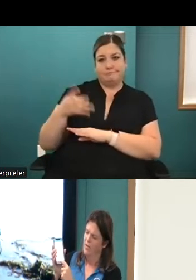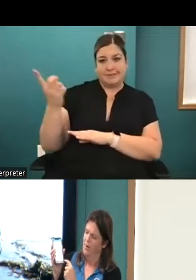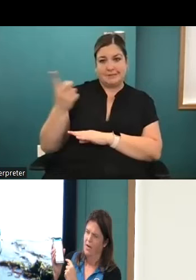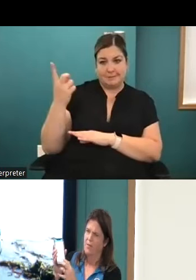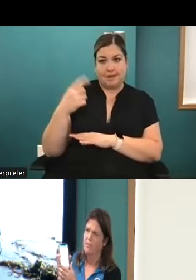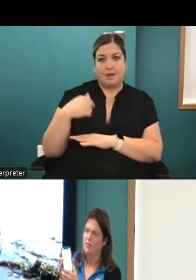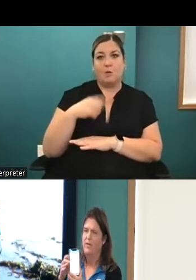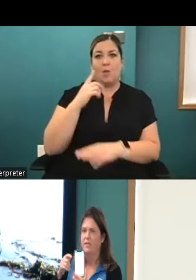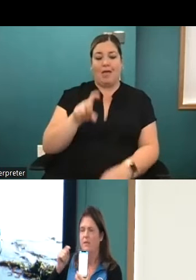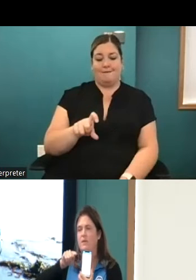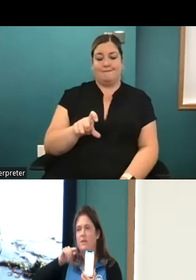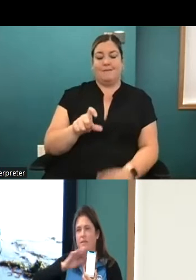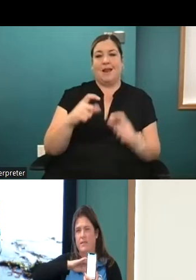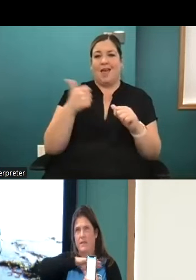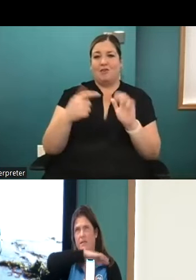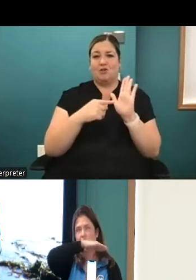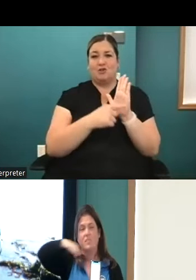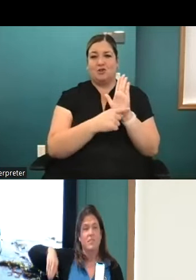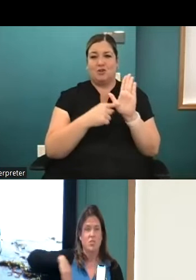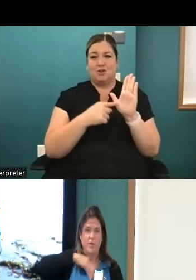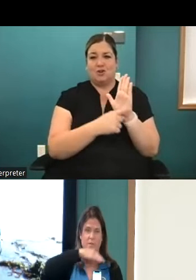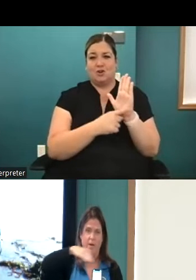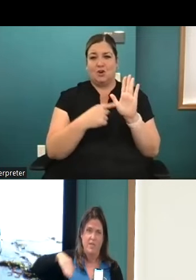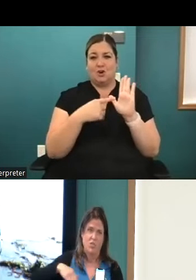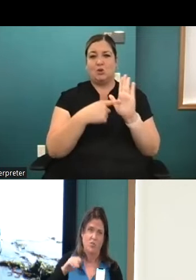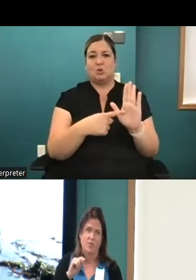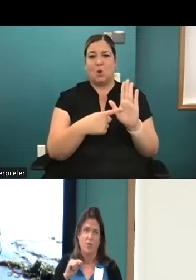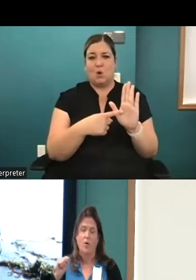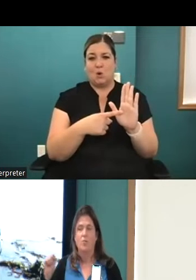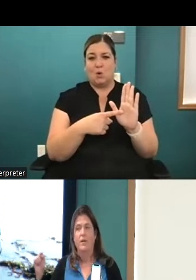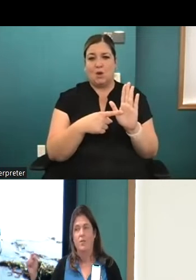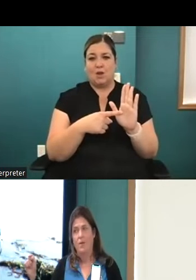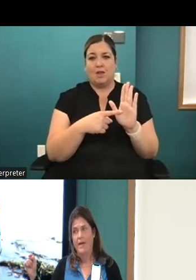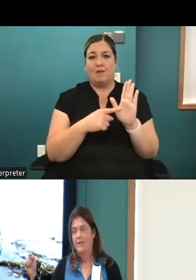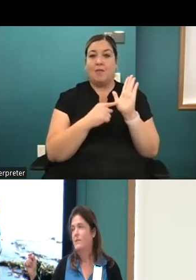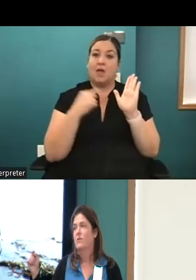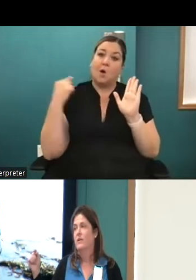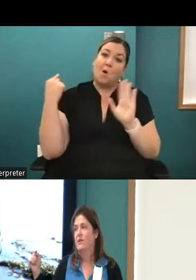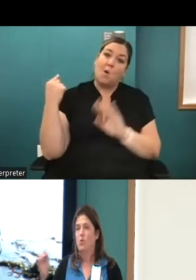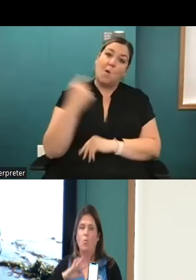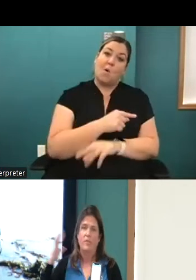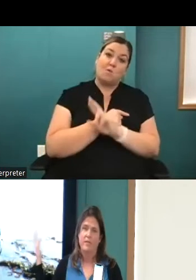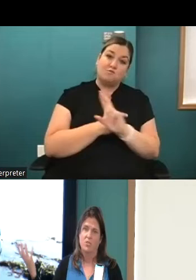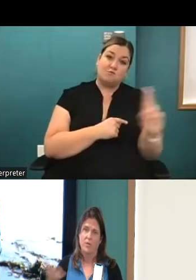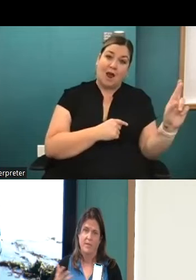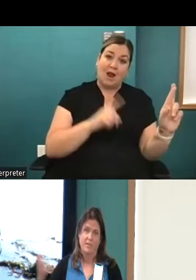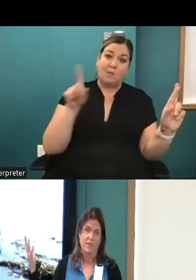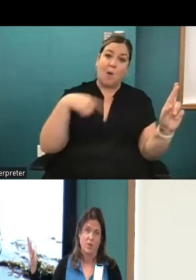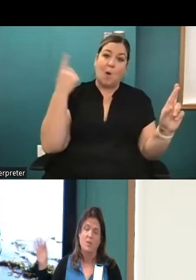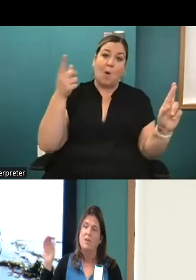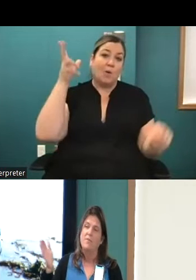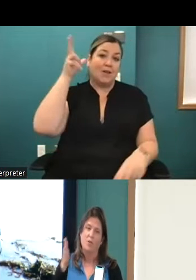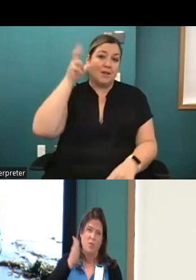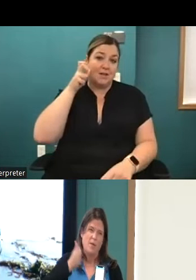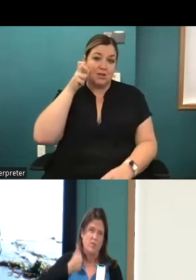dial on the bottom so they could, it adjusts the streaming ratio. So if they go all the way to the right, they're going to hear only the streaming